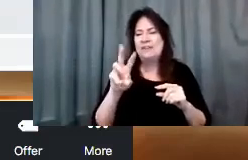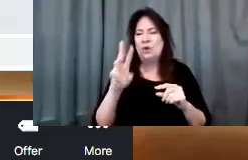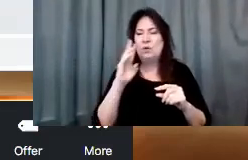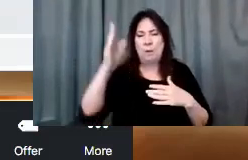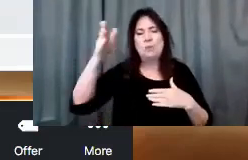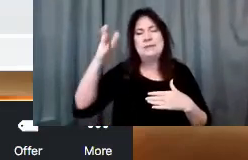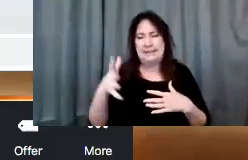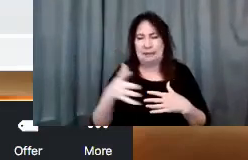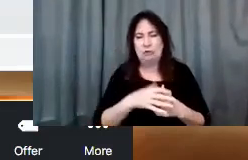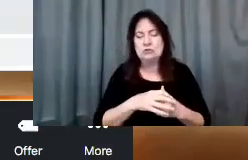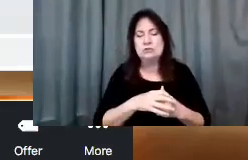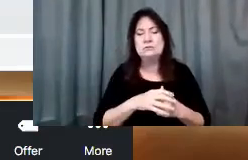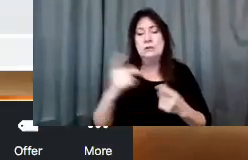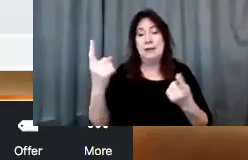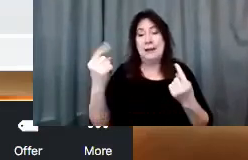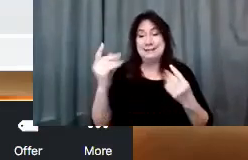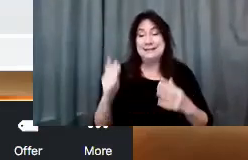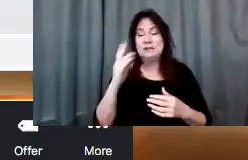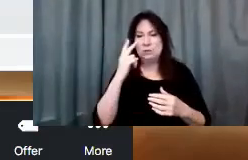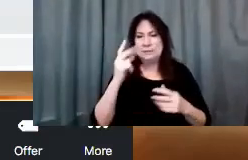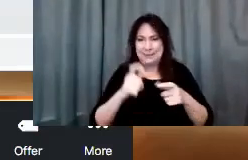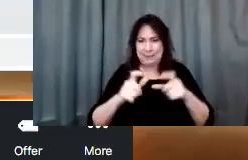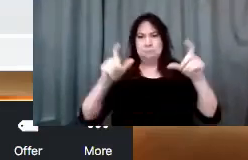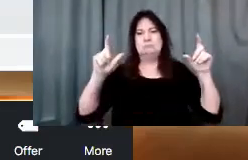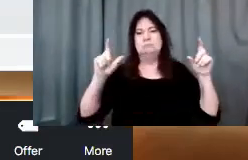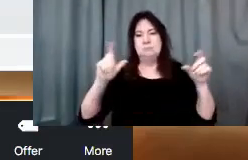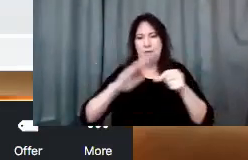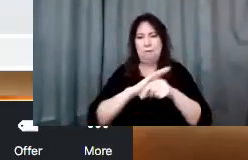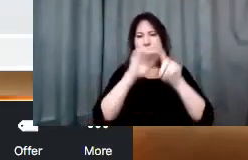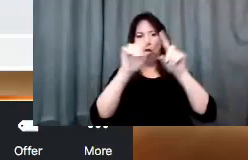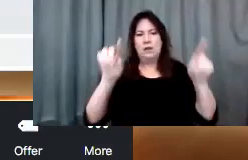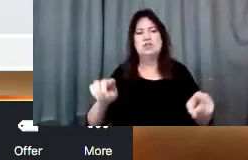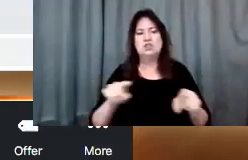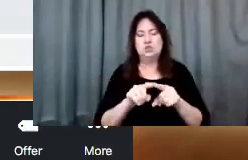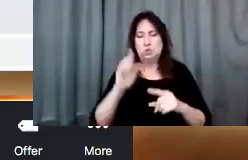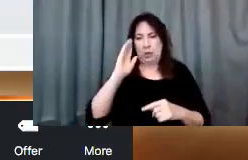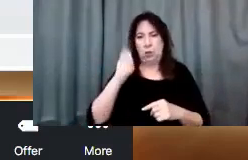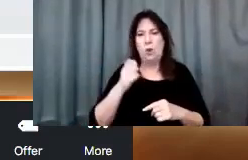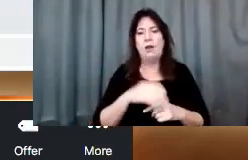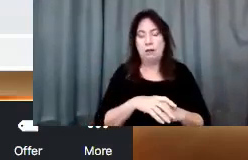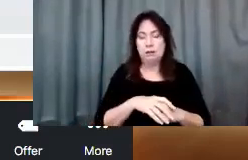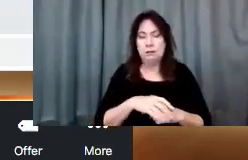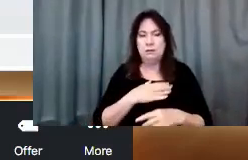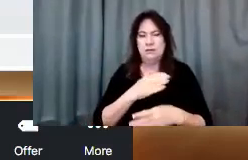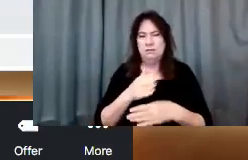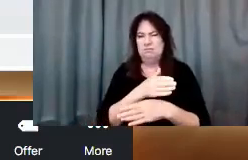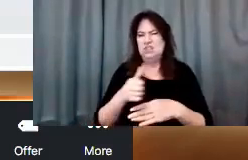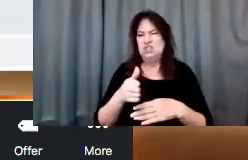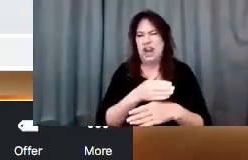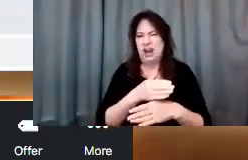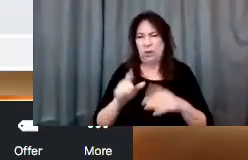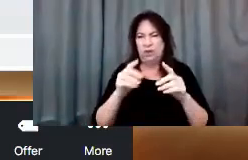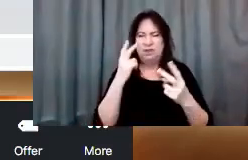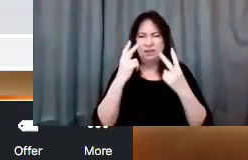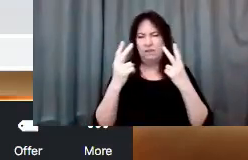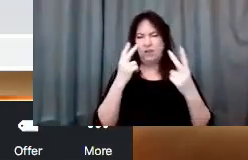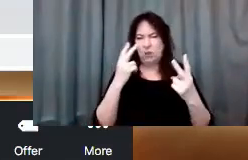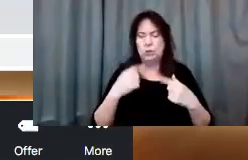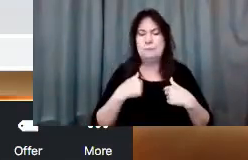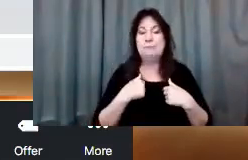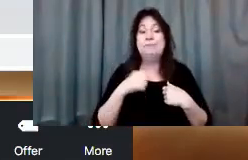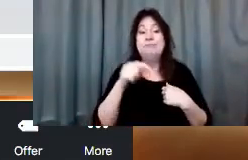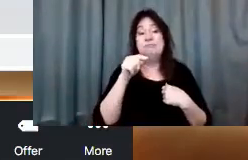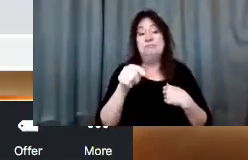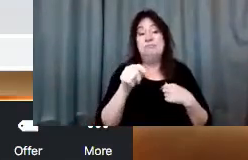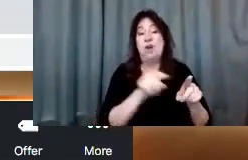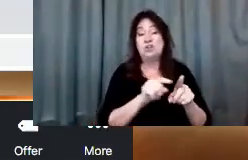their page. It's only a small preview screen from the presenter sharing the view. In this format, there is